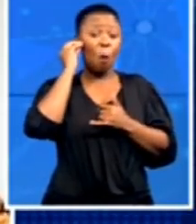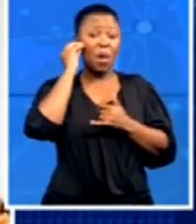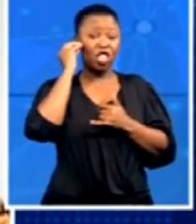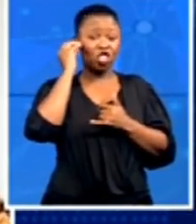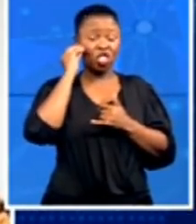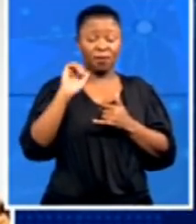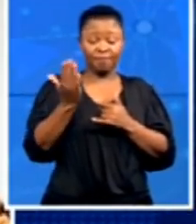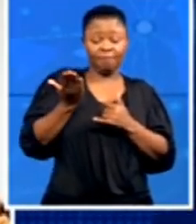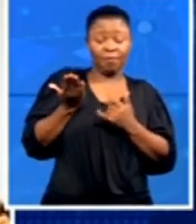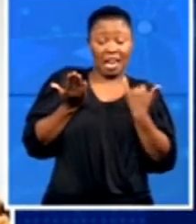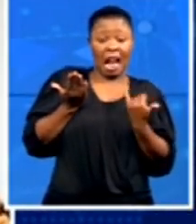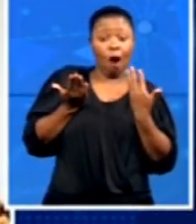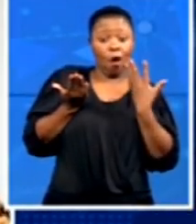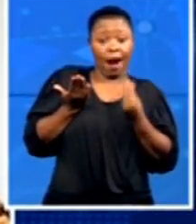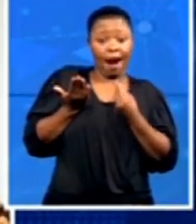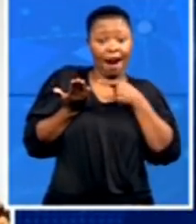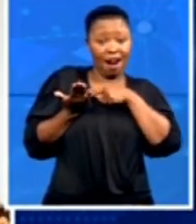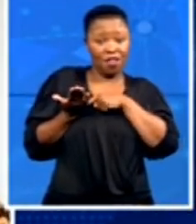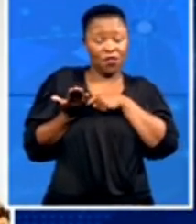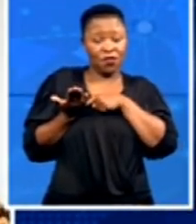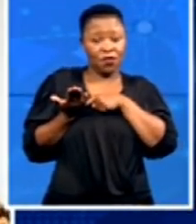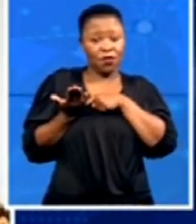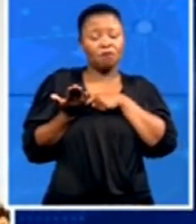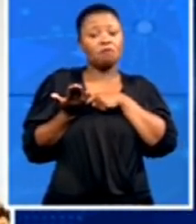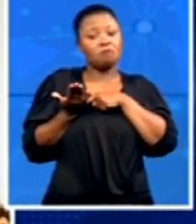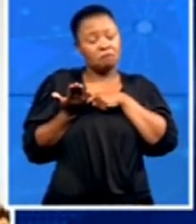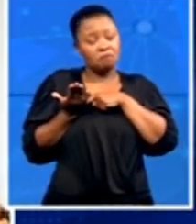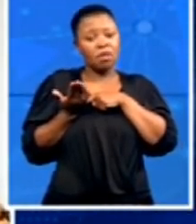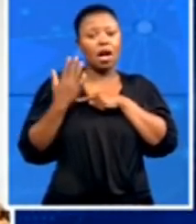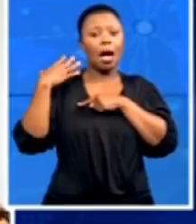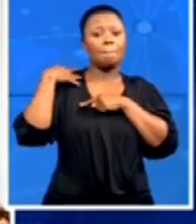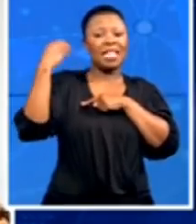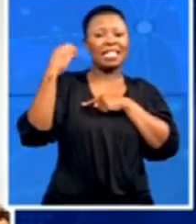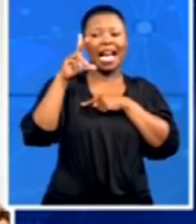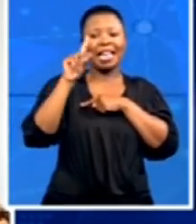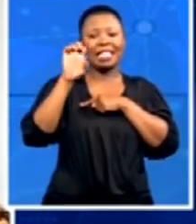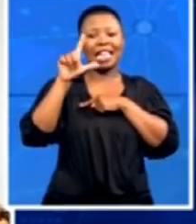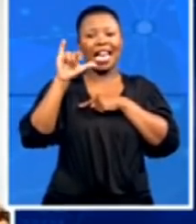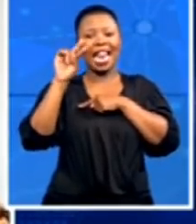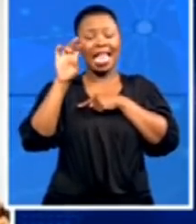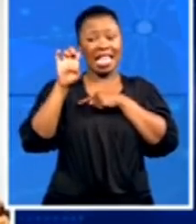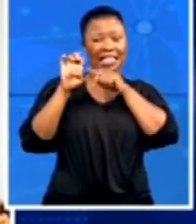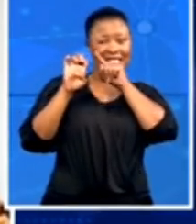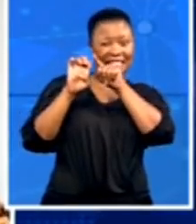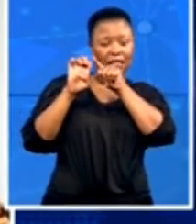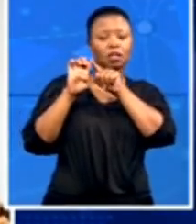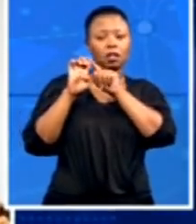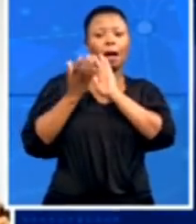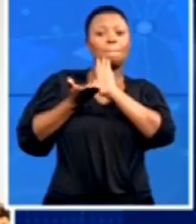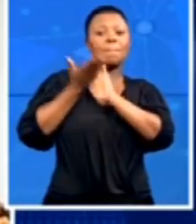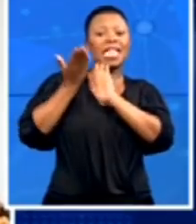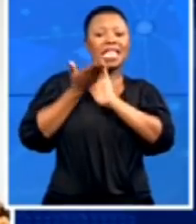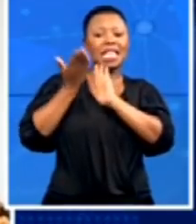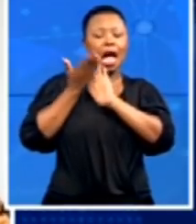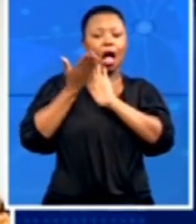is what Minister Dilil has briefed the media about earlier on, which is that